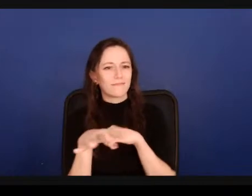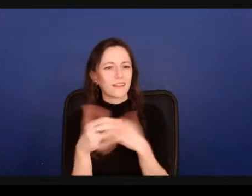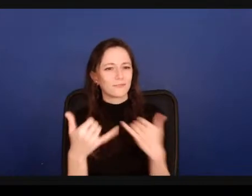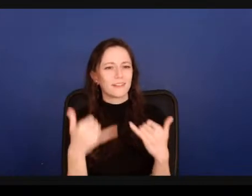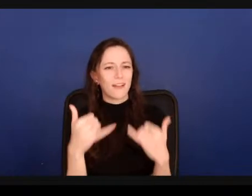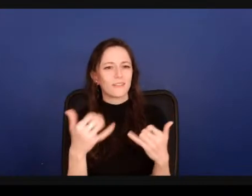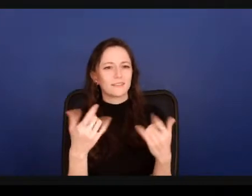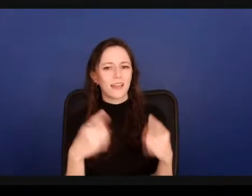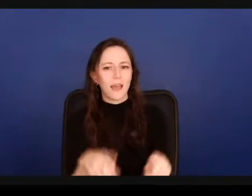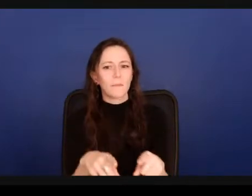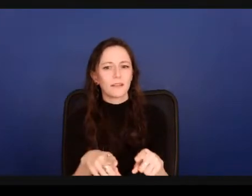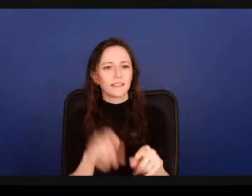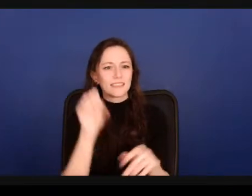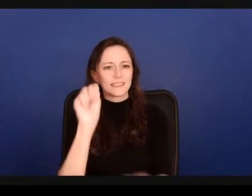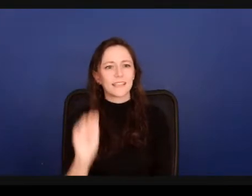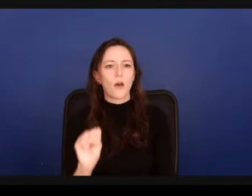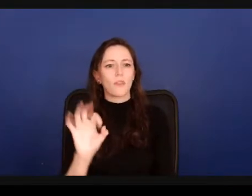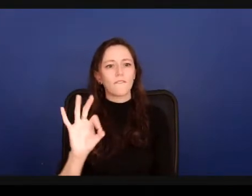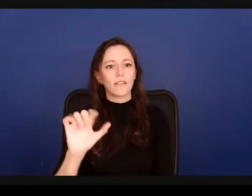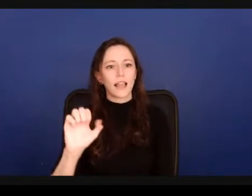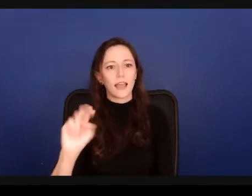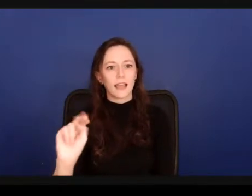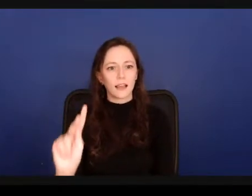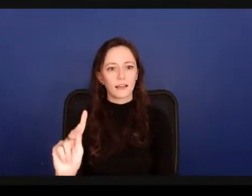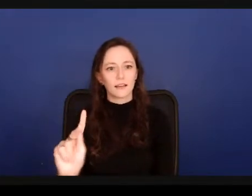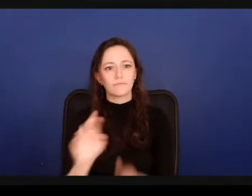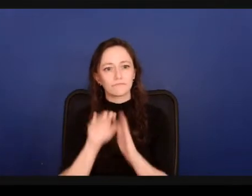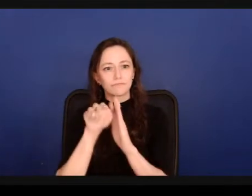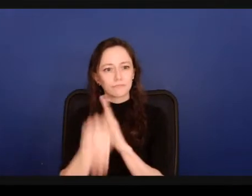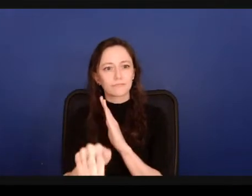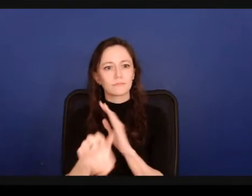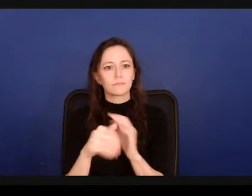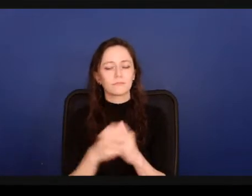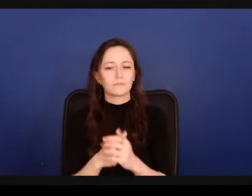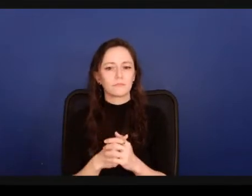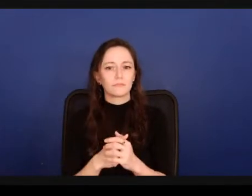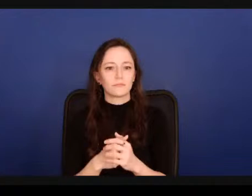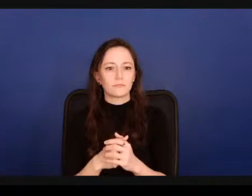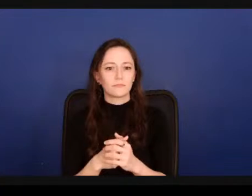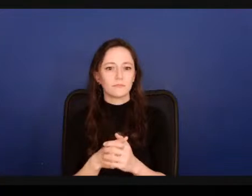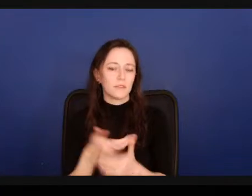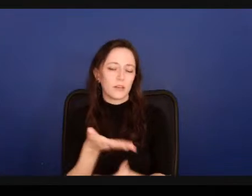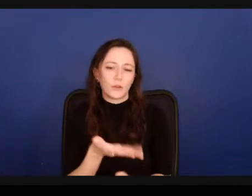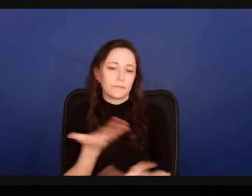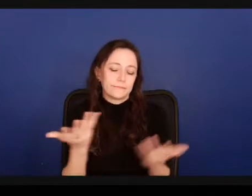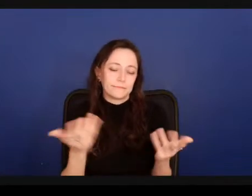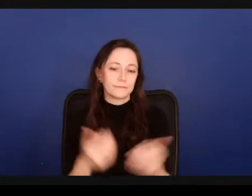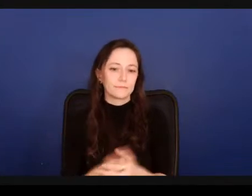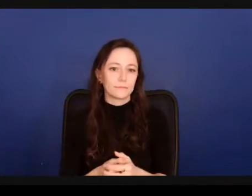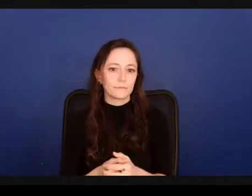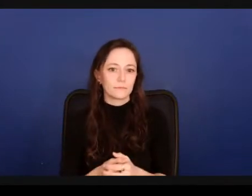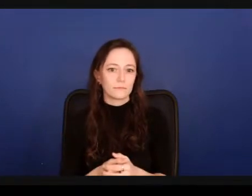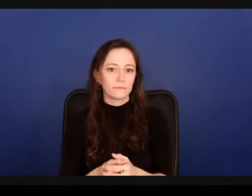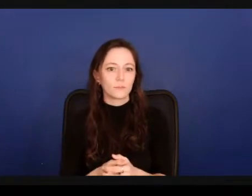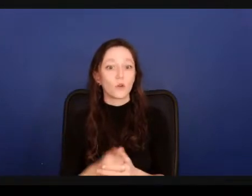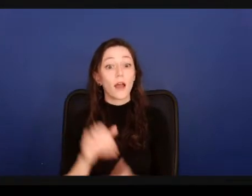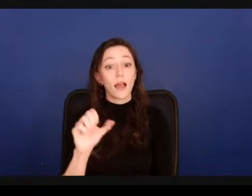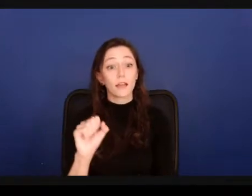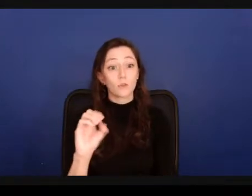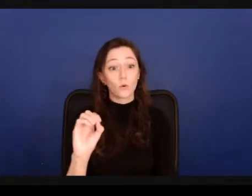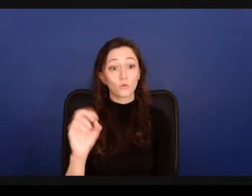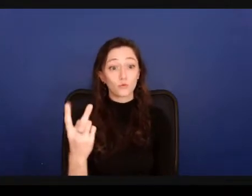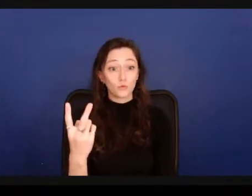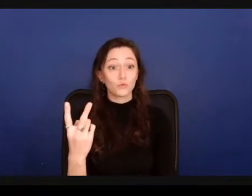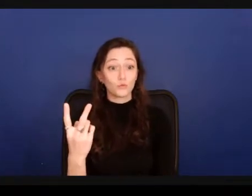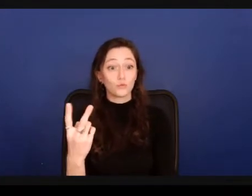well. South flank motion perhaps. But there you go. Our summit SO2 is still low. The scale